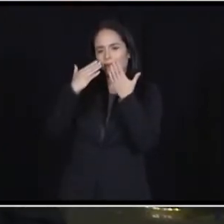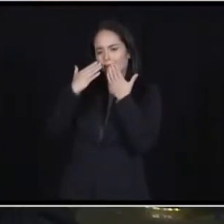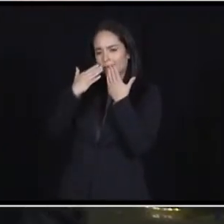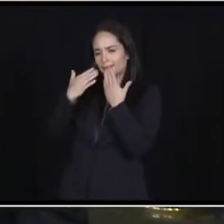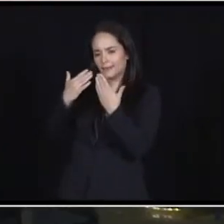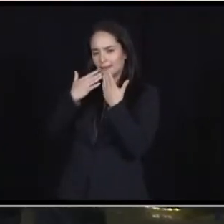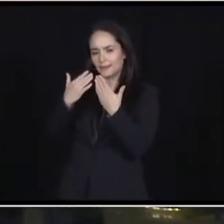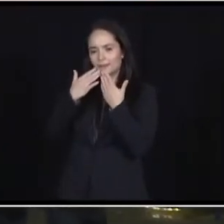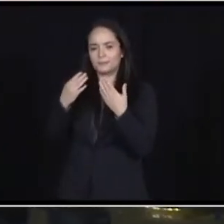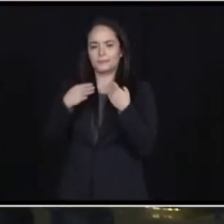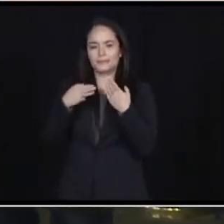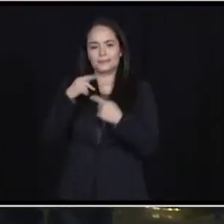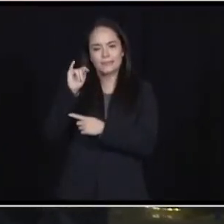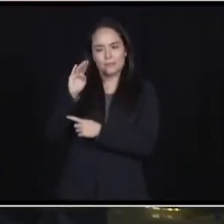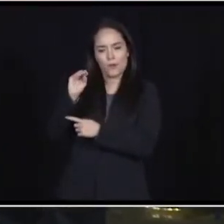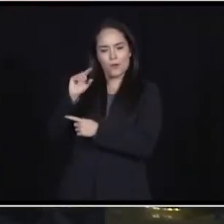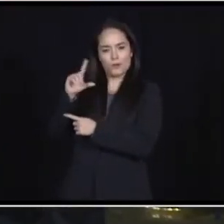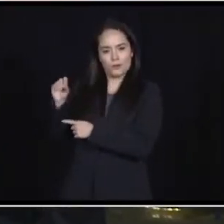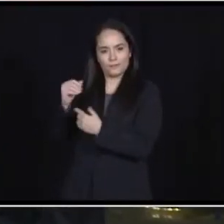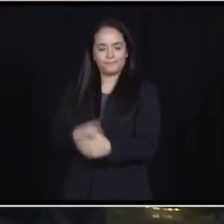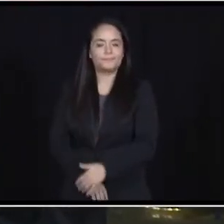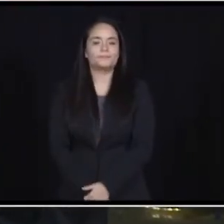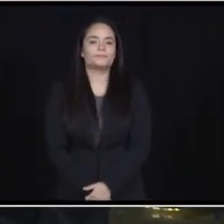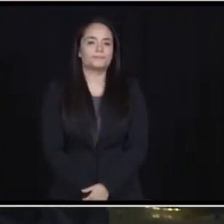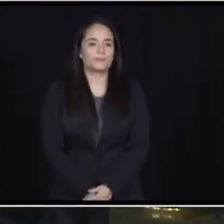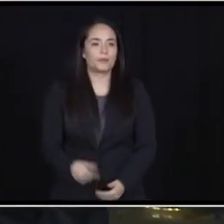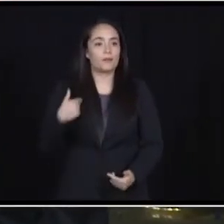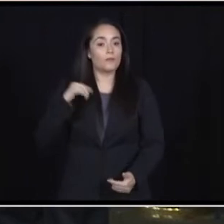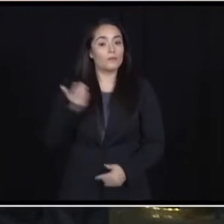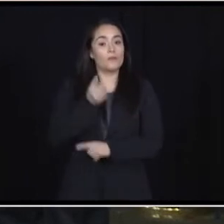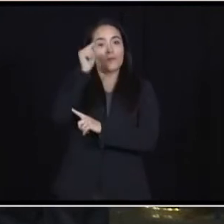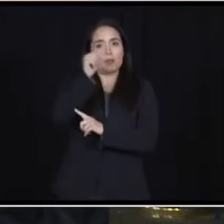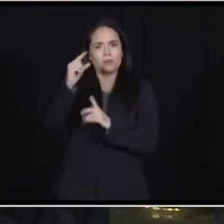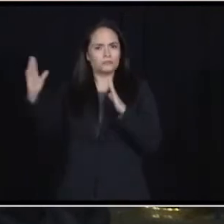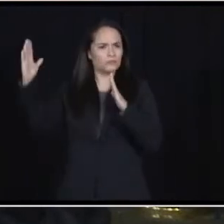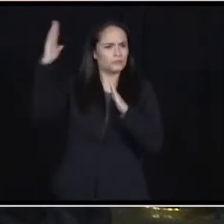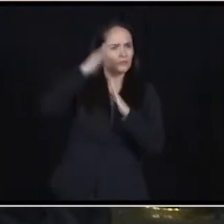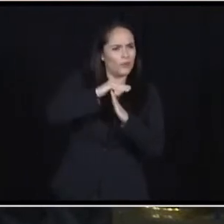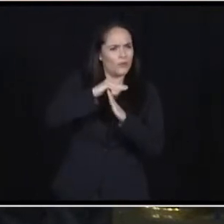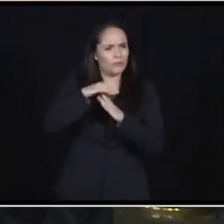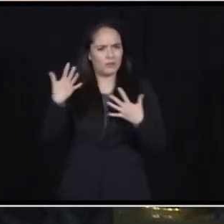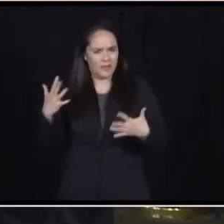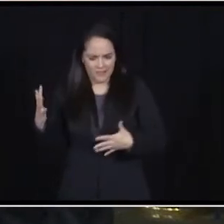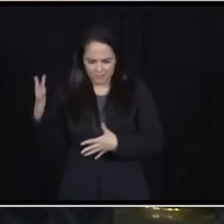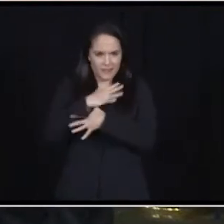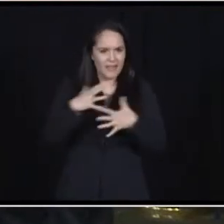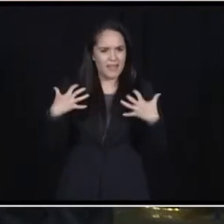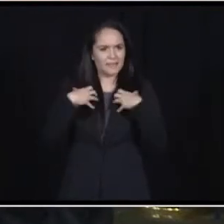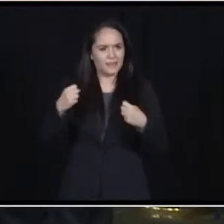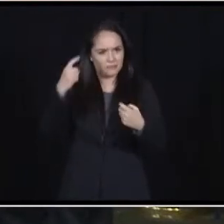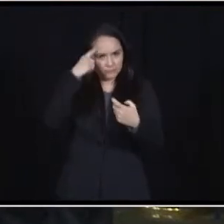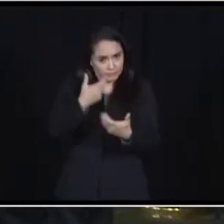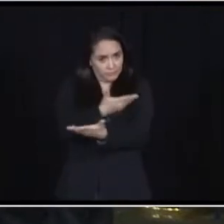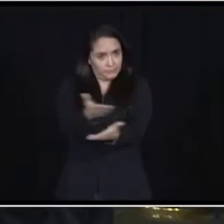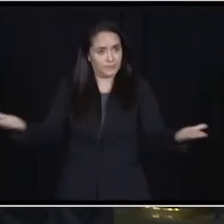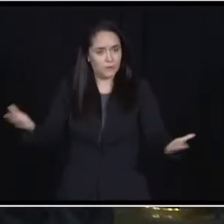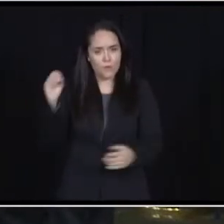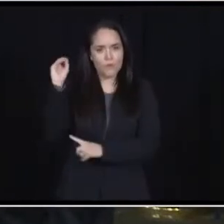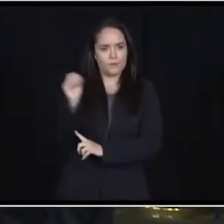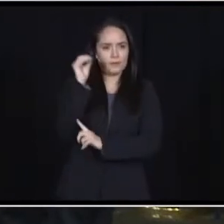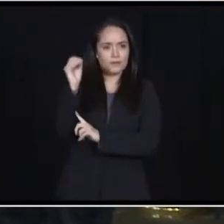Thank you, Minister Tibollo. Our government's top priority is the health and well-being of all Ontarians, and that includes mental